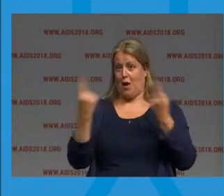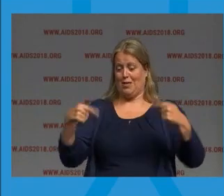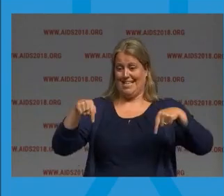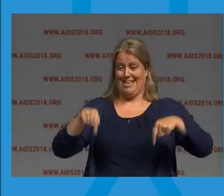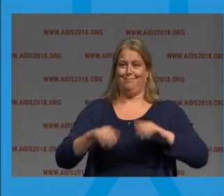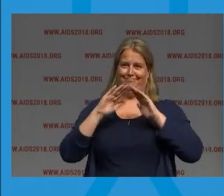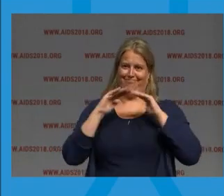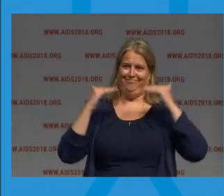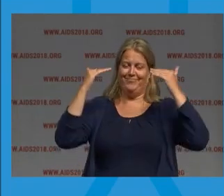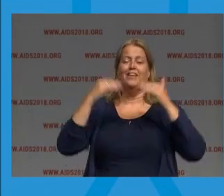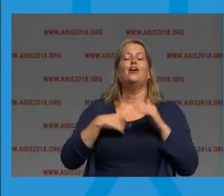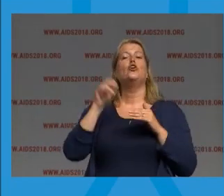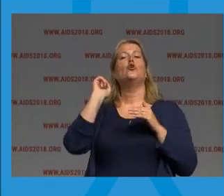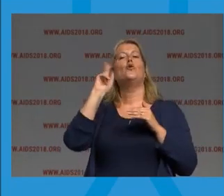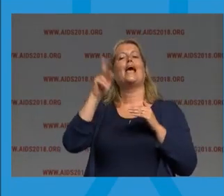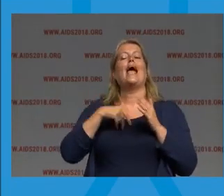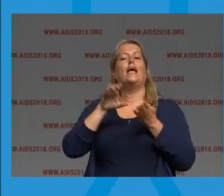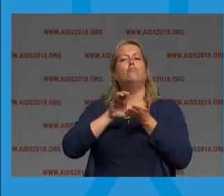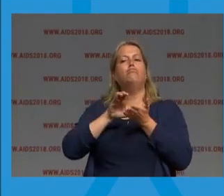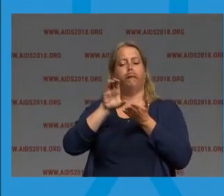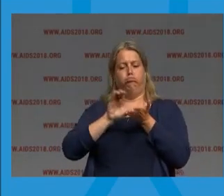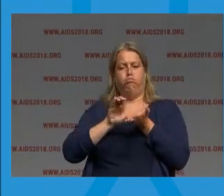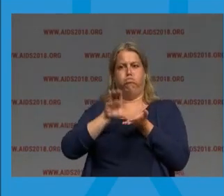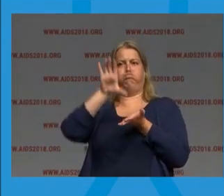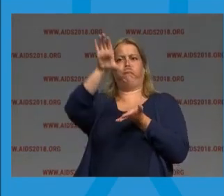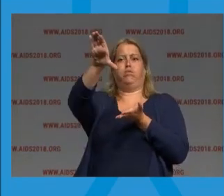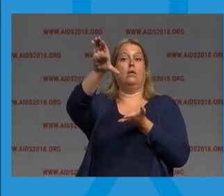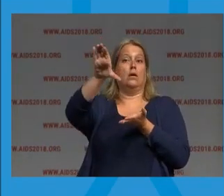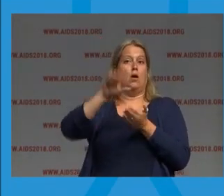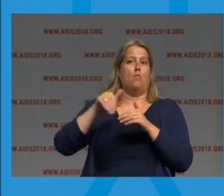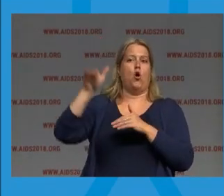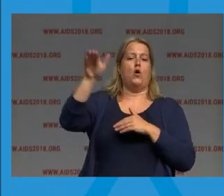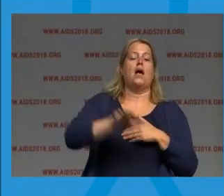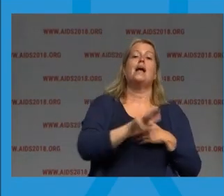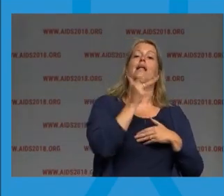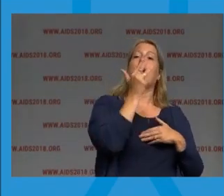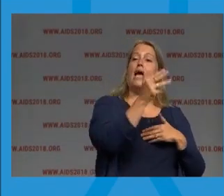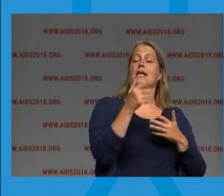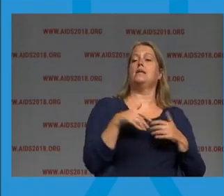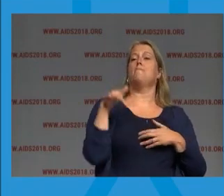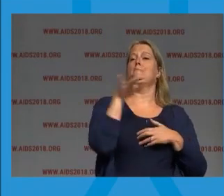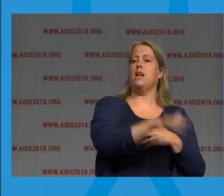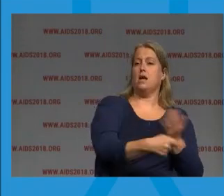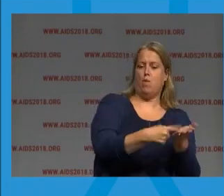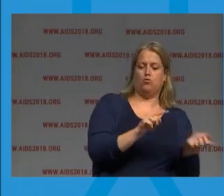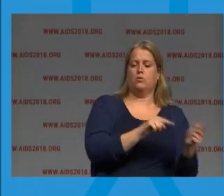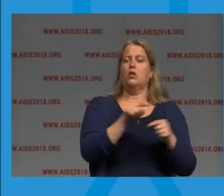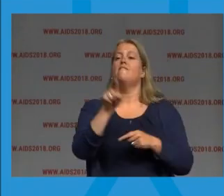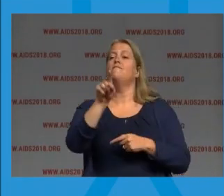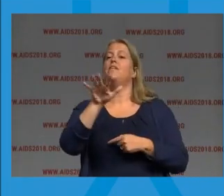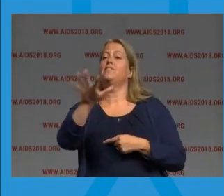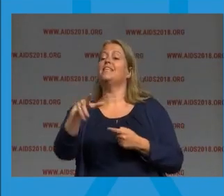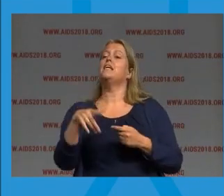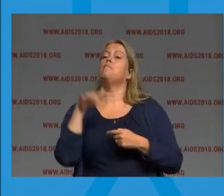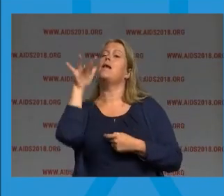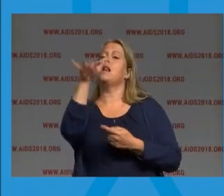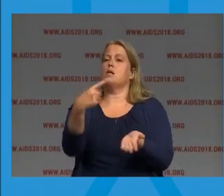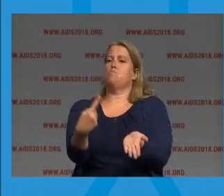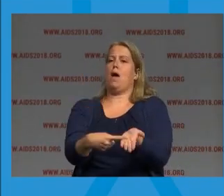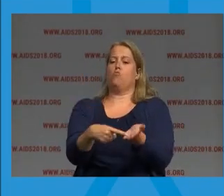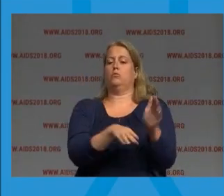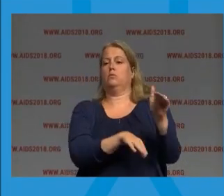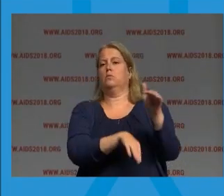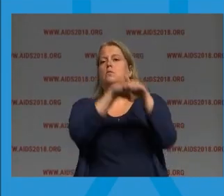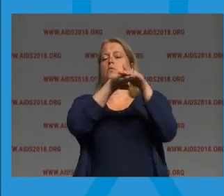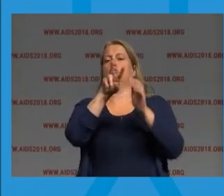increasing its support to the Robert Carr Fund from £9 million to £15 million up to 2021.